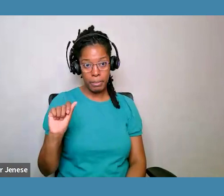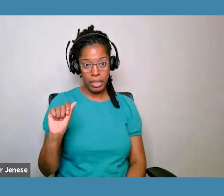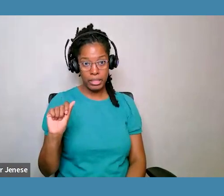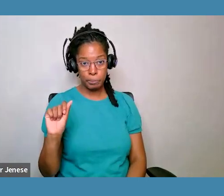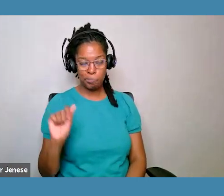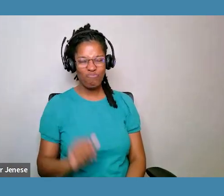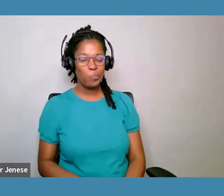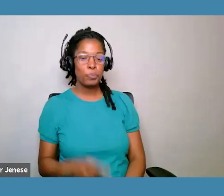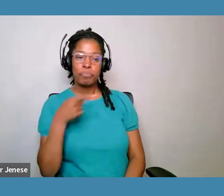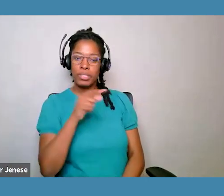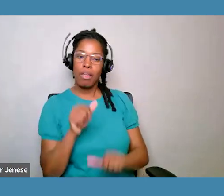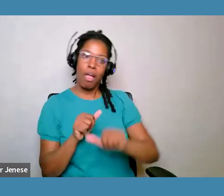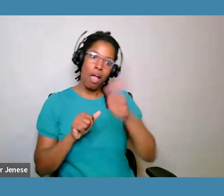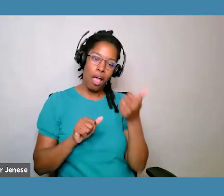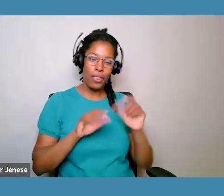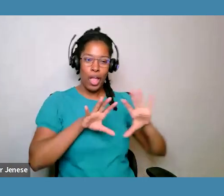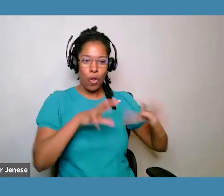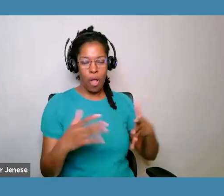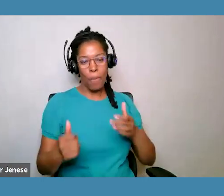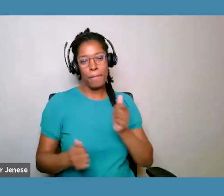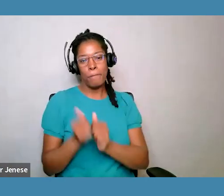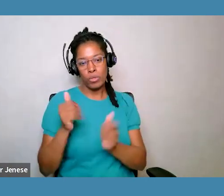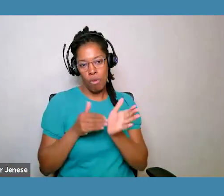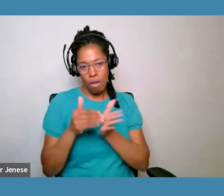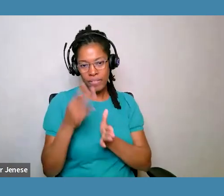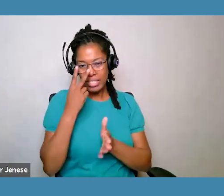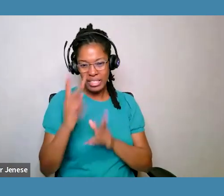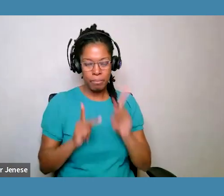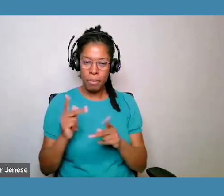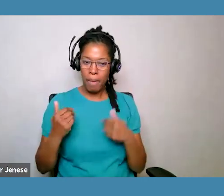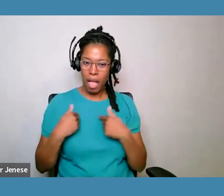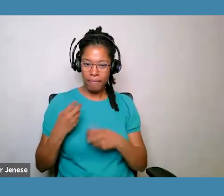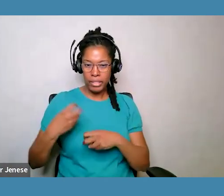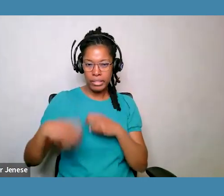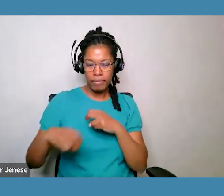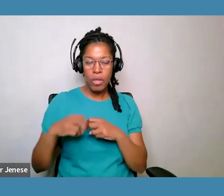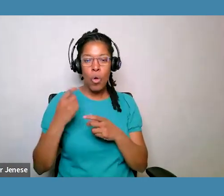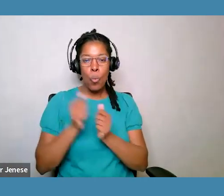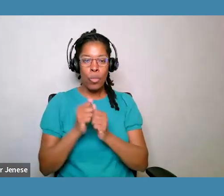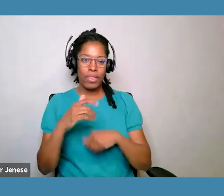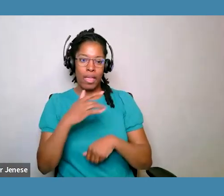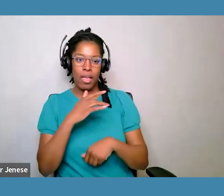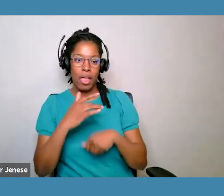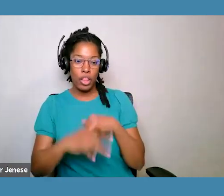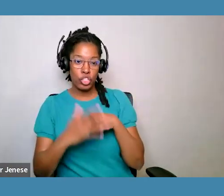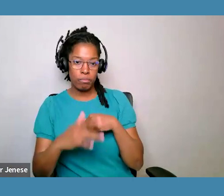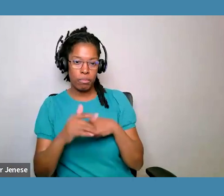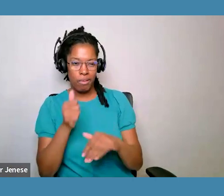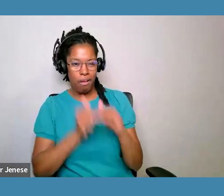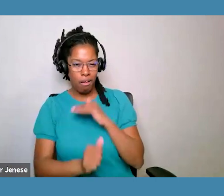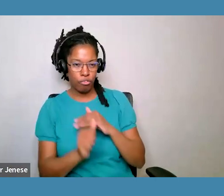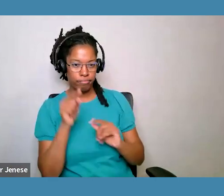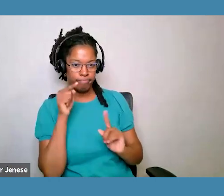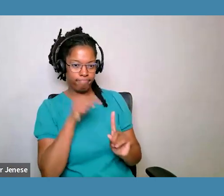is the other category that we most often see people having difficulty gaining eligibility under.